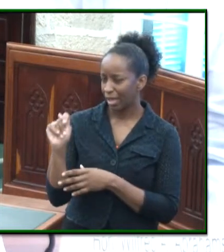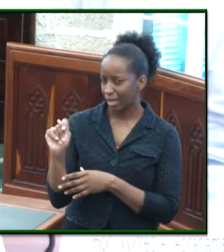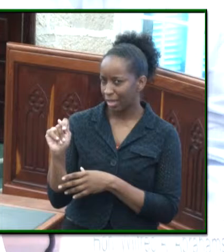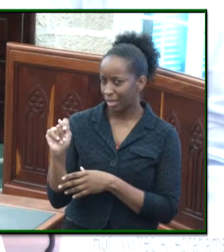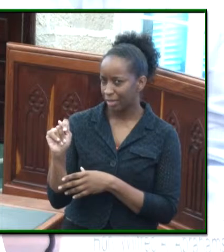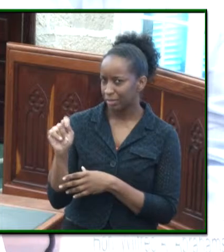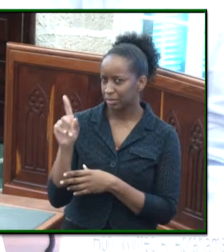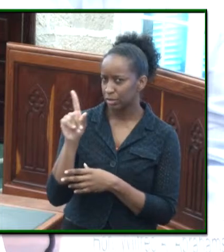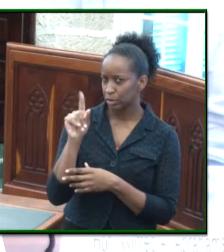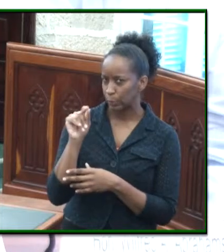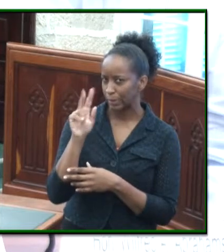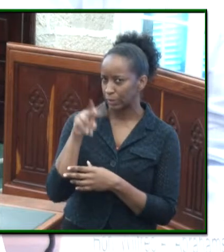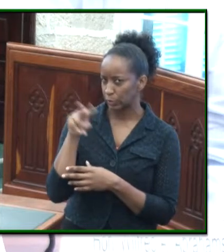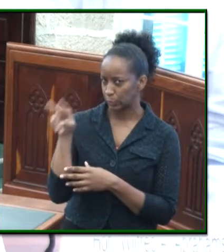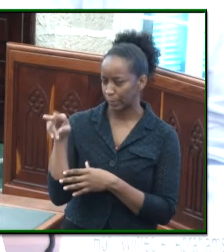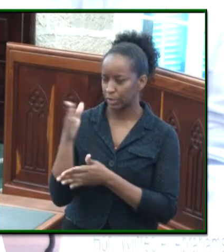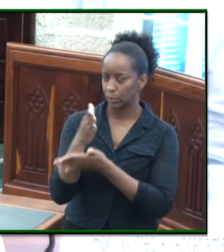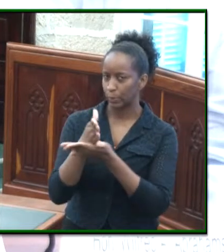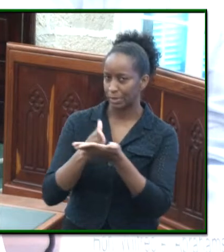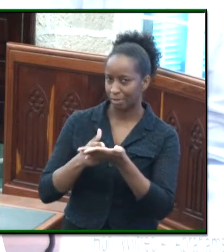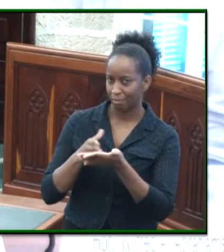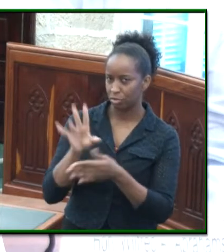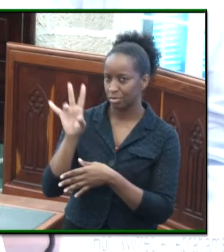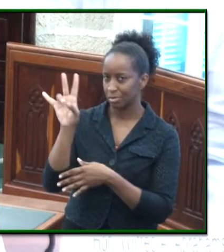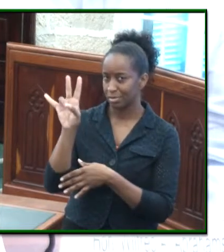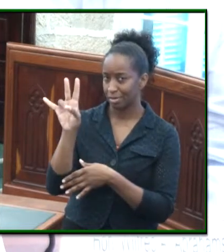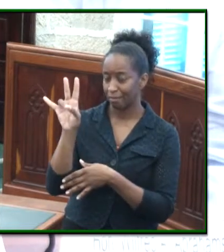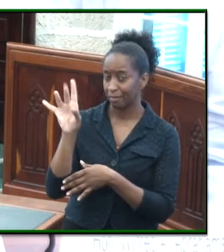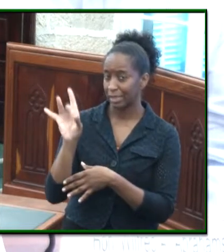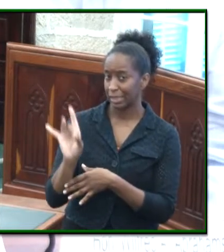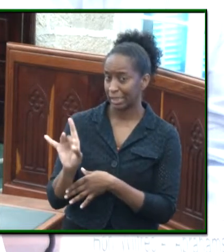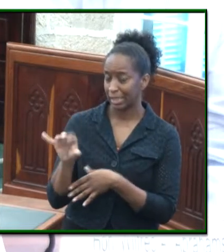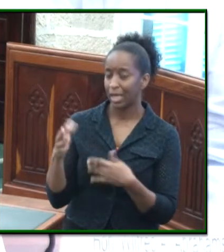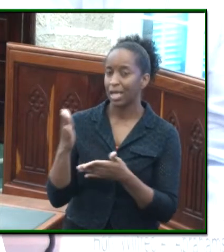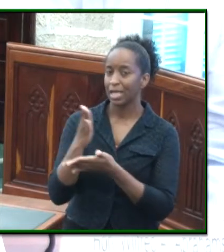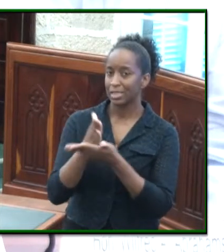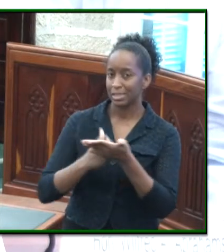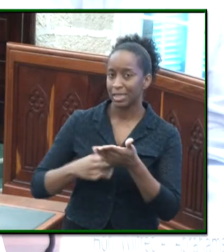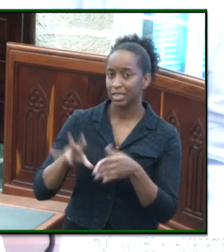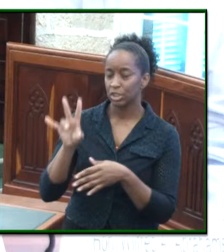at Sections 7 and 8 and Section 7.1,